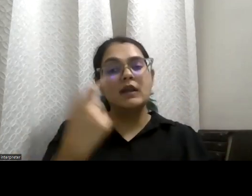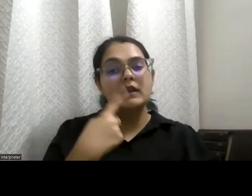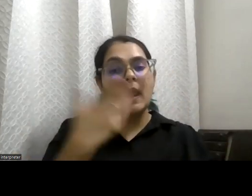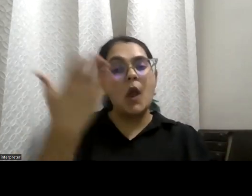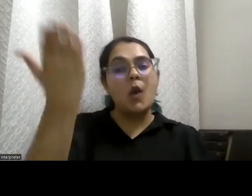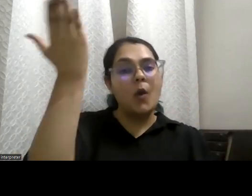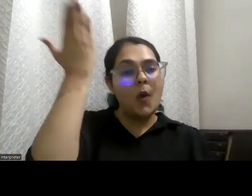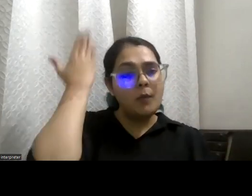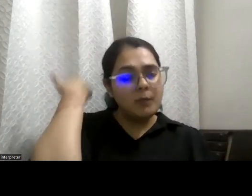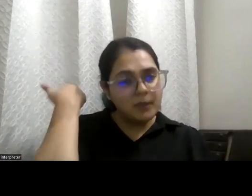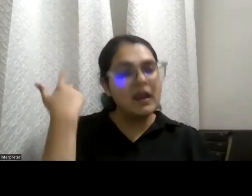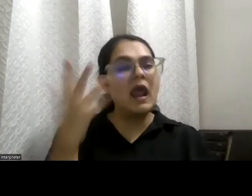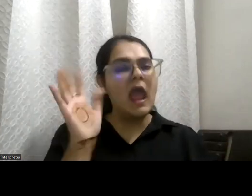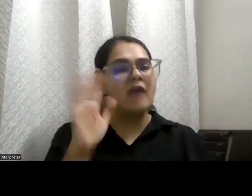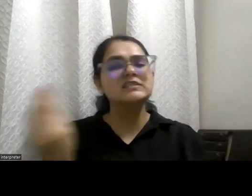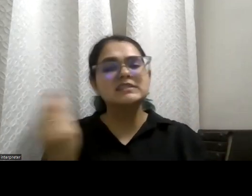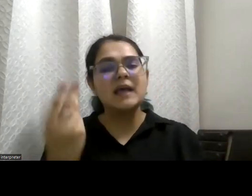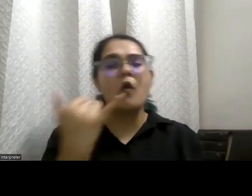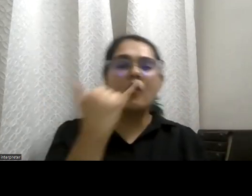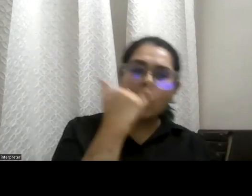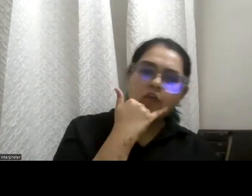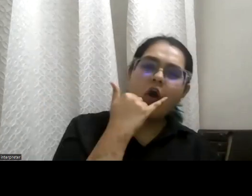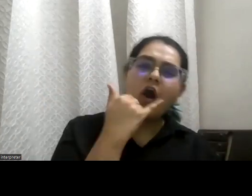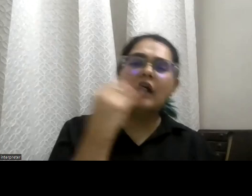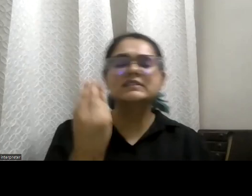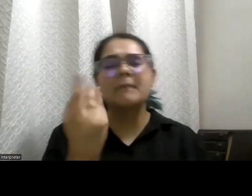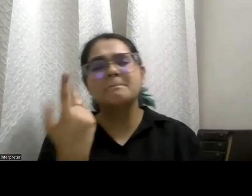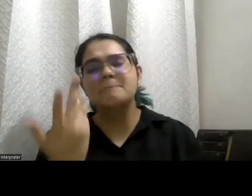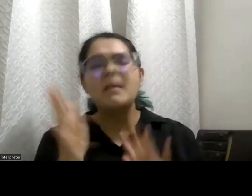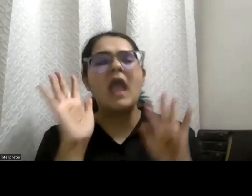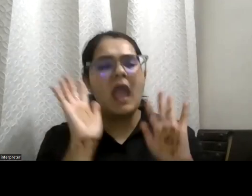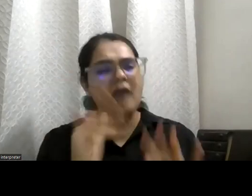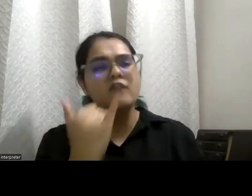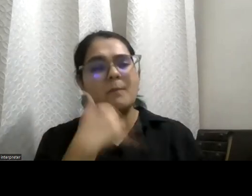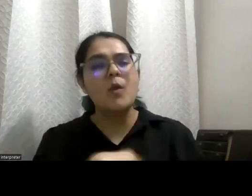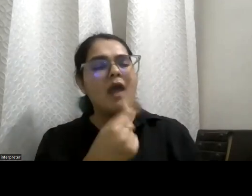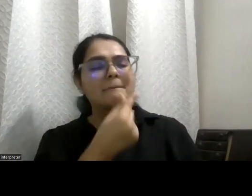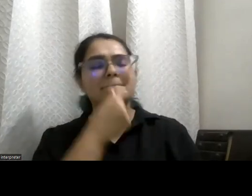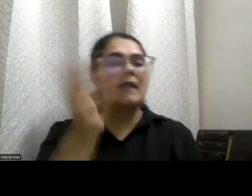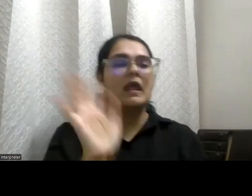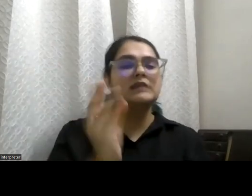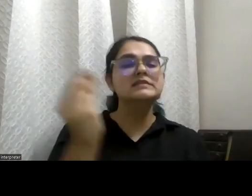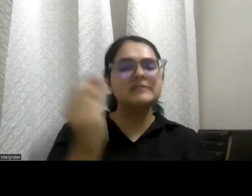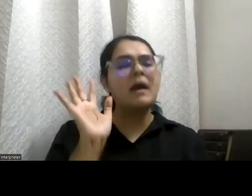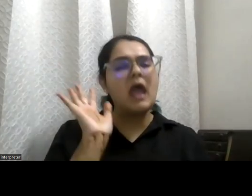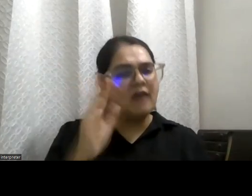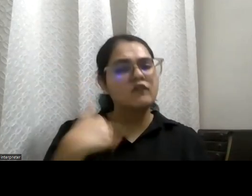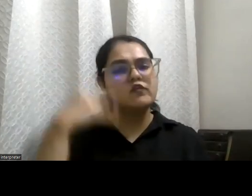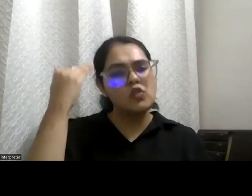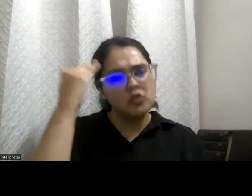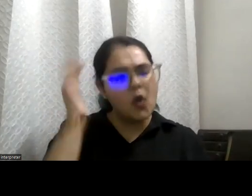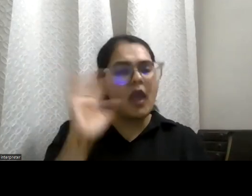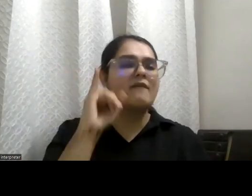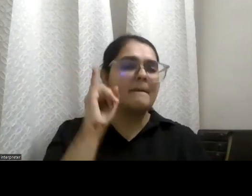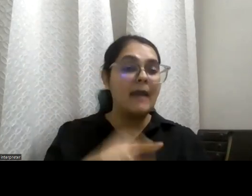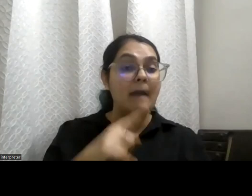some conscious and unconscious biases in the society. I'll not name, but there has been, you know, the biases.